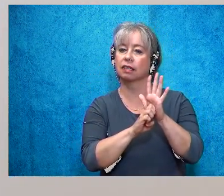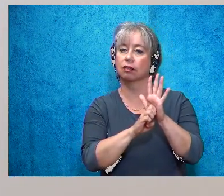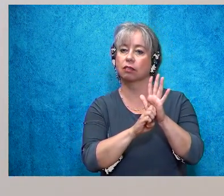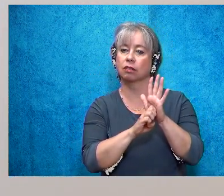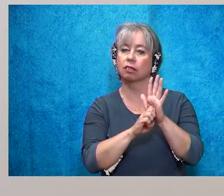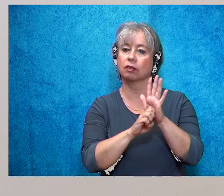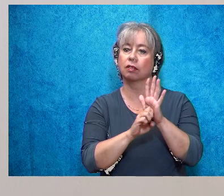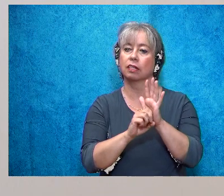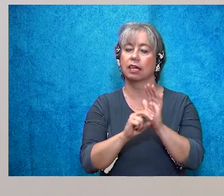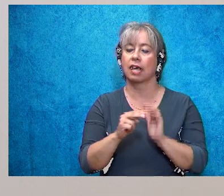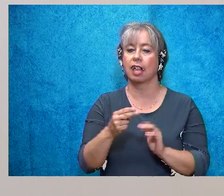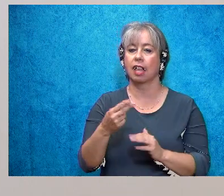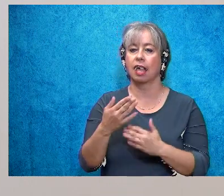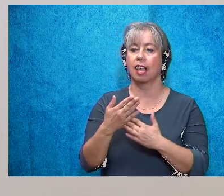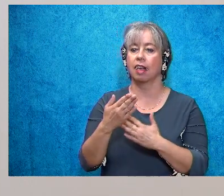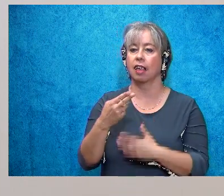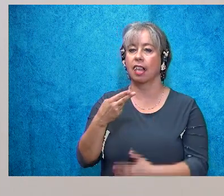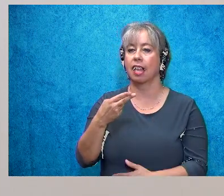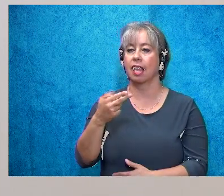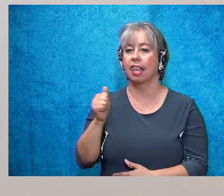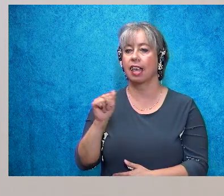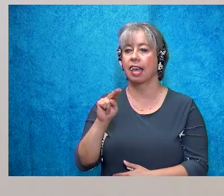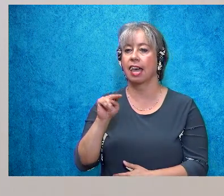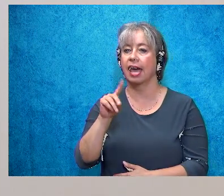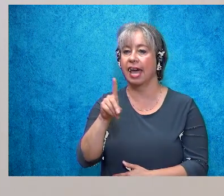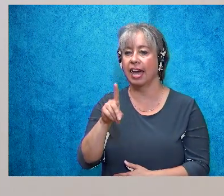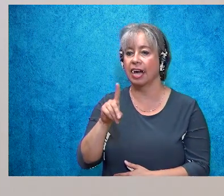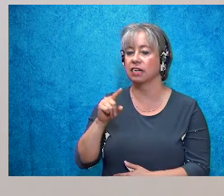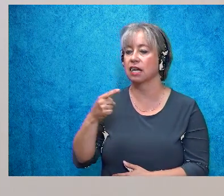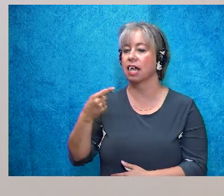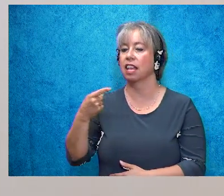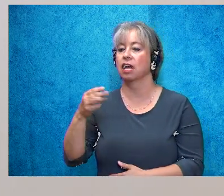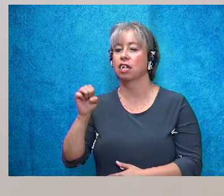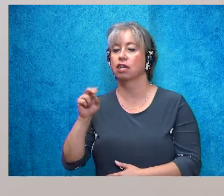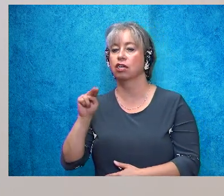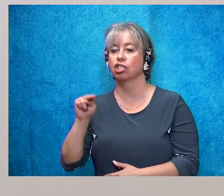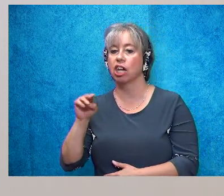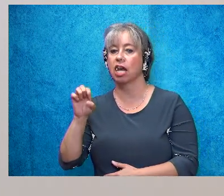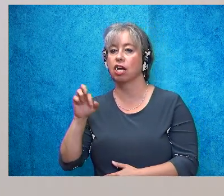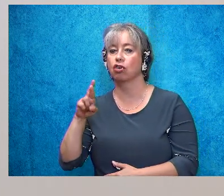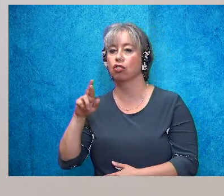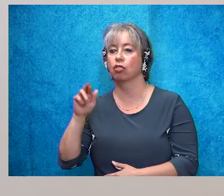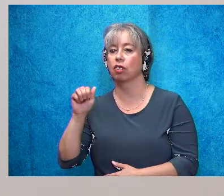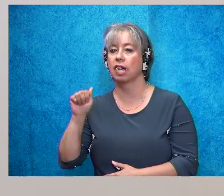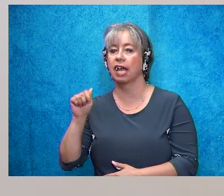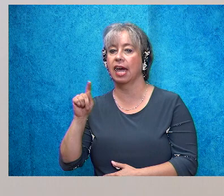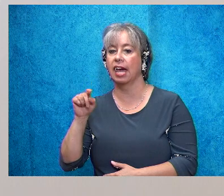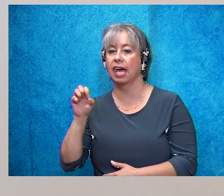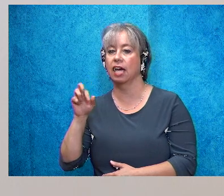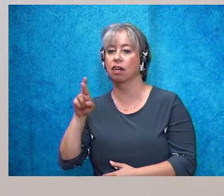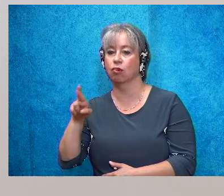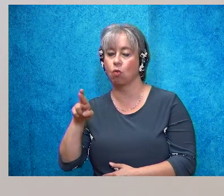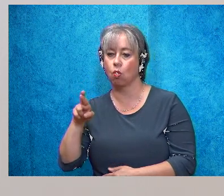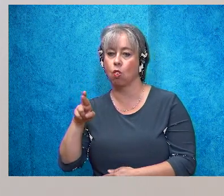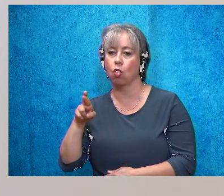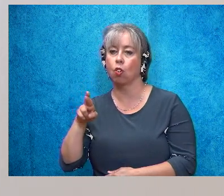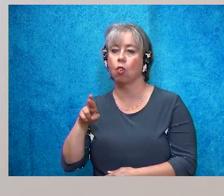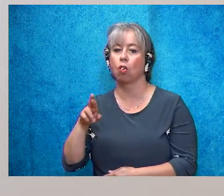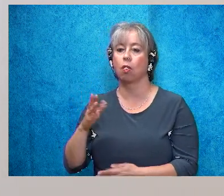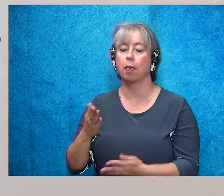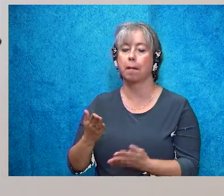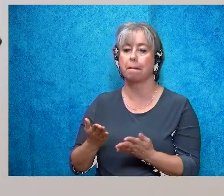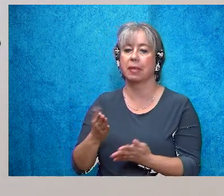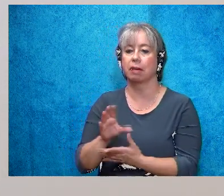hand generator. Because we live on the Gulf Coast, I bet you have seen a flashlight that has a crank or